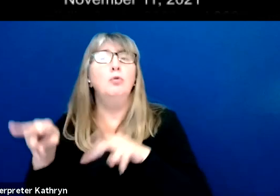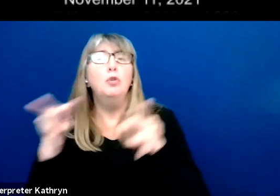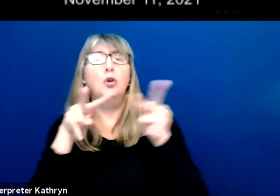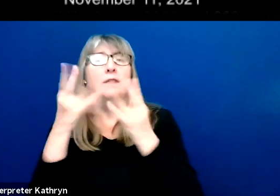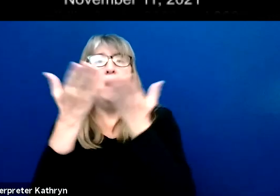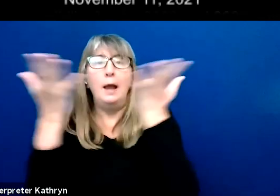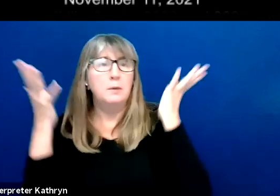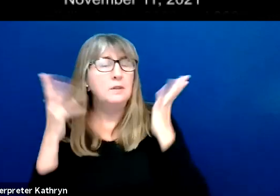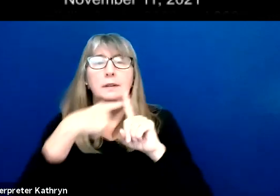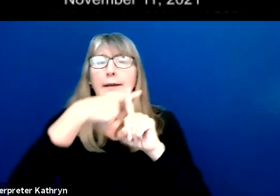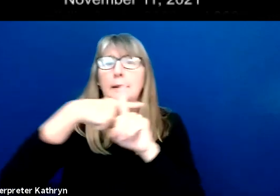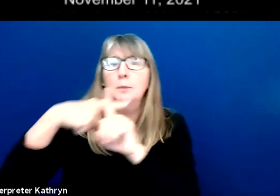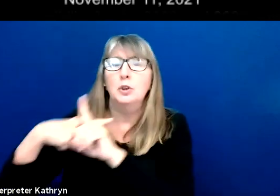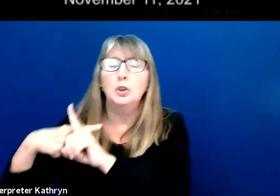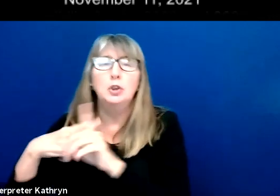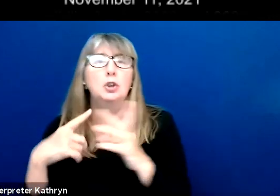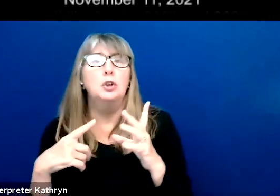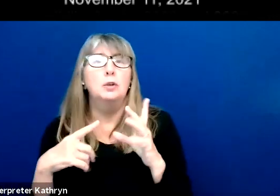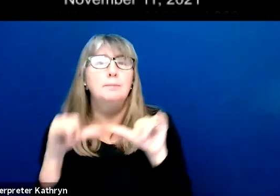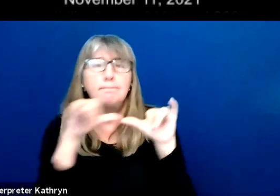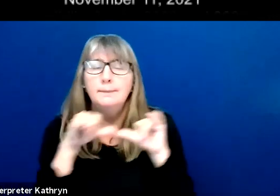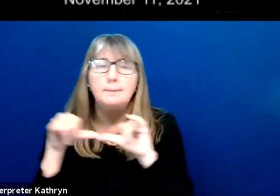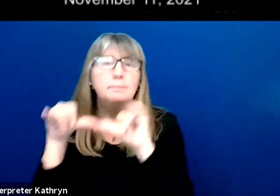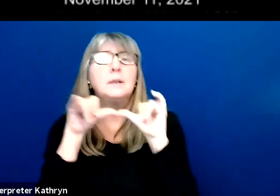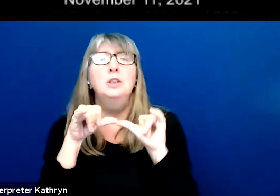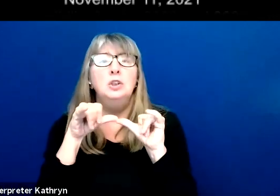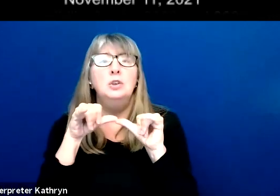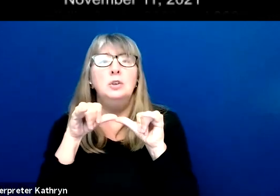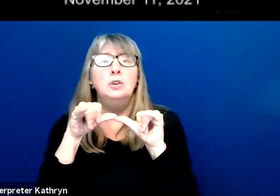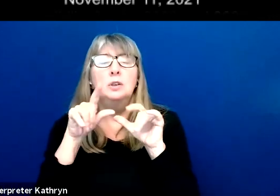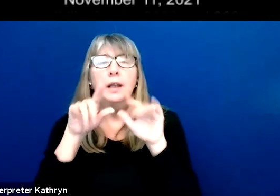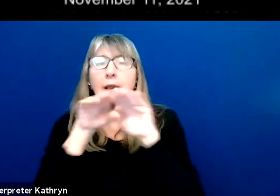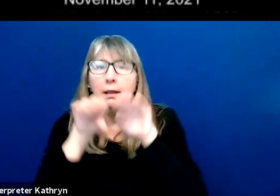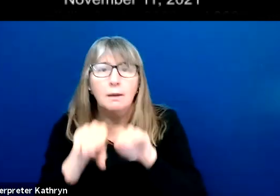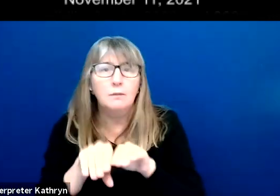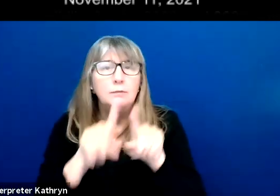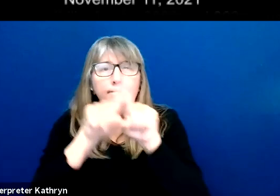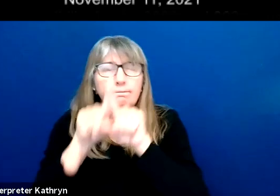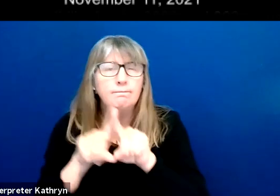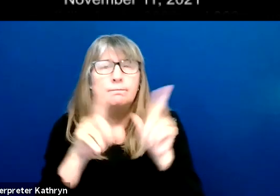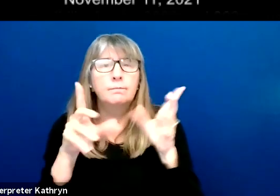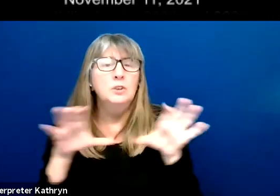temperature at different levels in the atmosphere, and really sort of do some